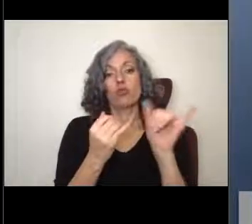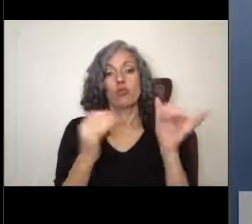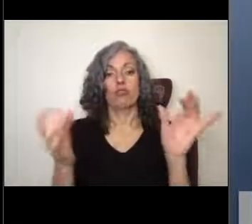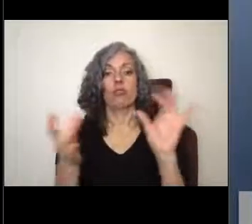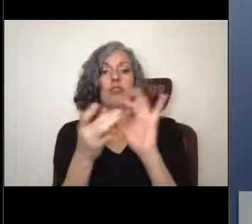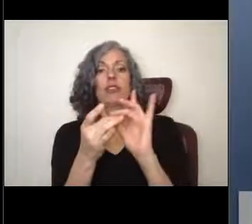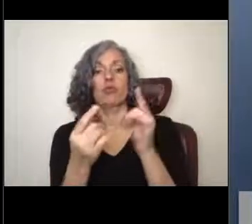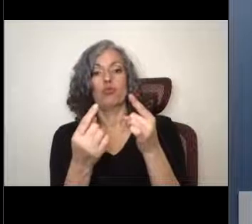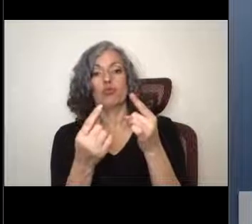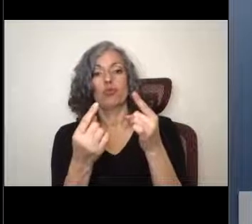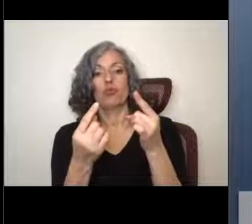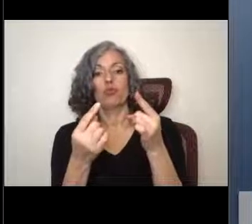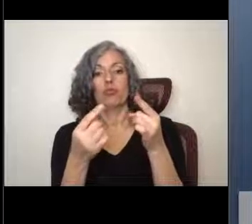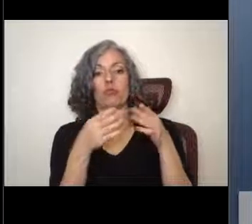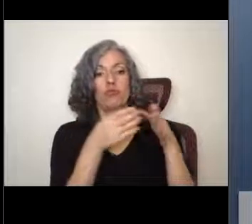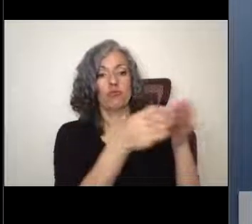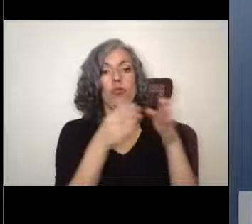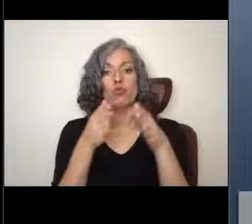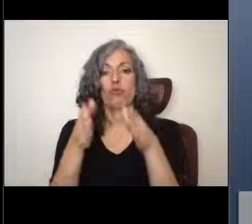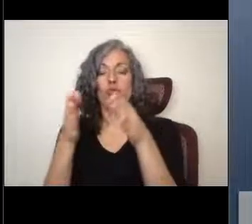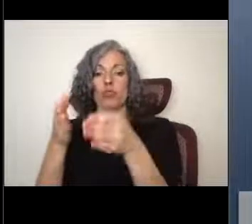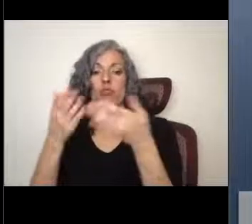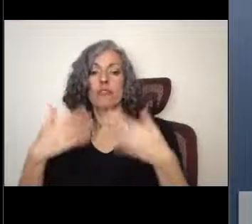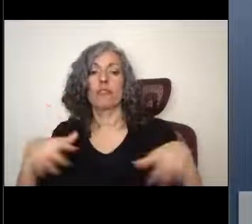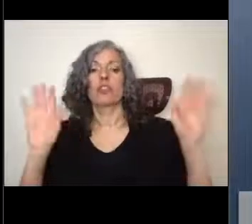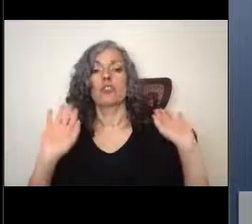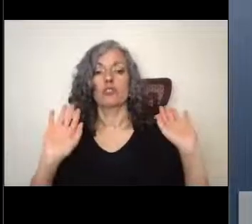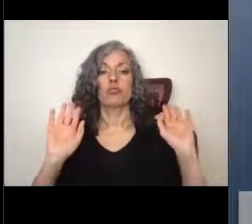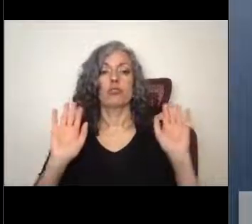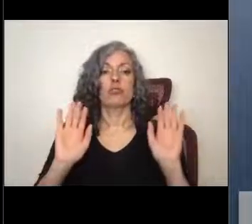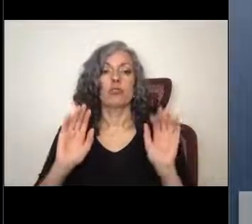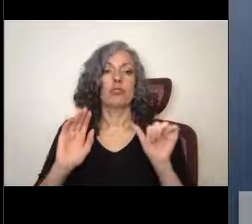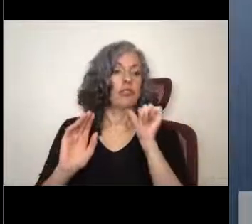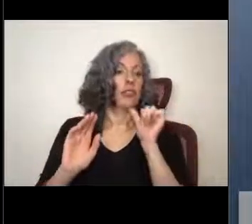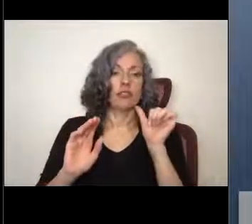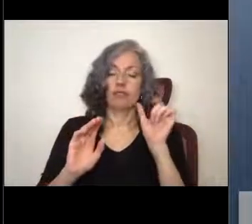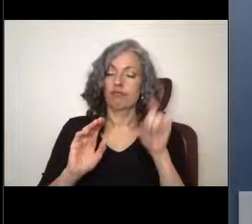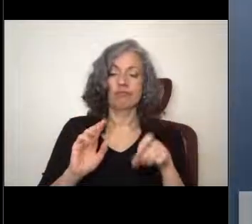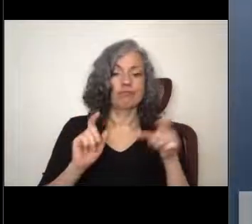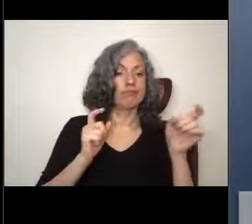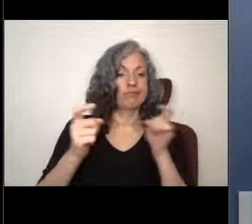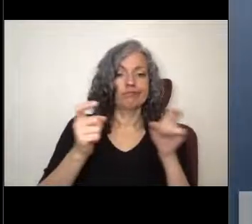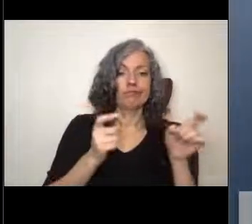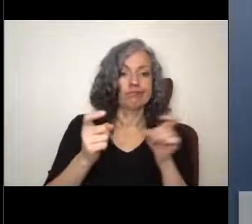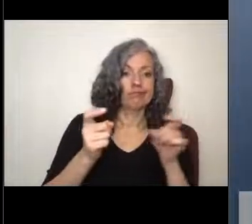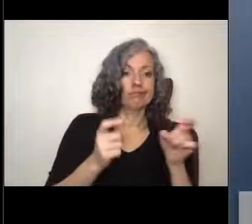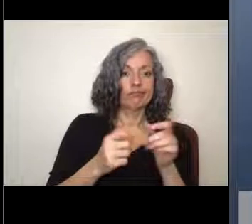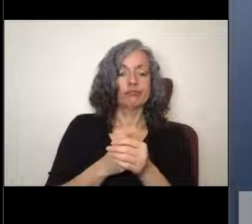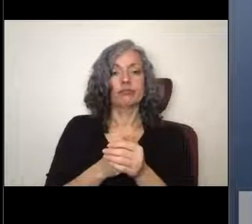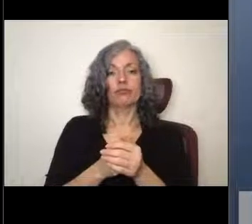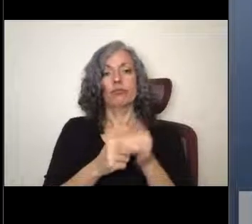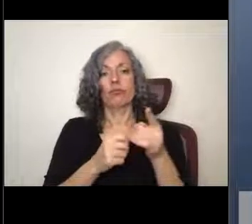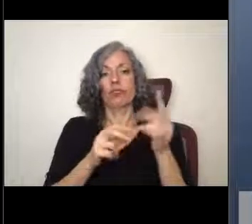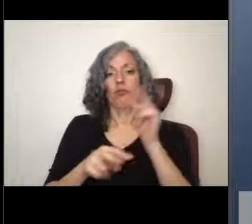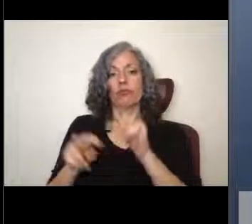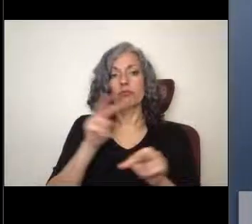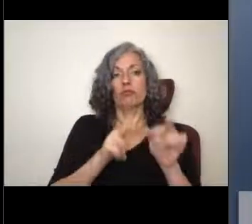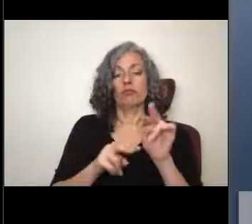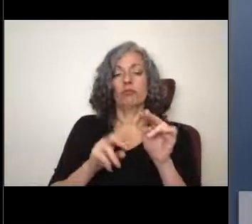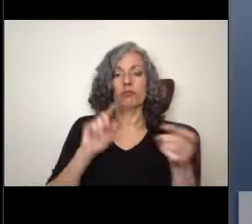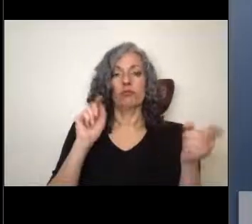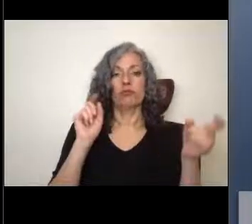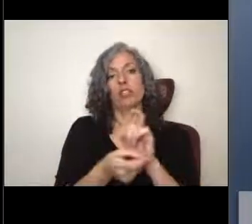to complete streets. Per SHOP guidelines, these components could not be adjusted when the scope was being expanded due to the scope change taking place during the